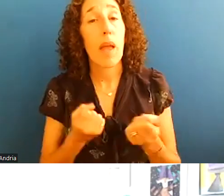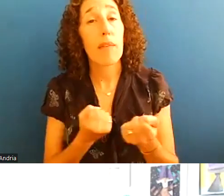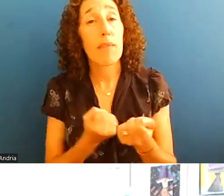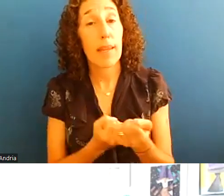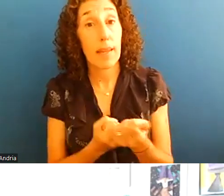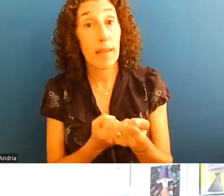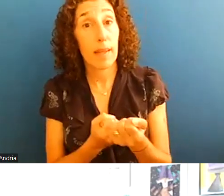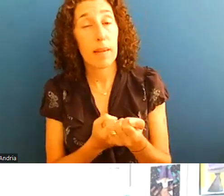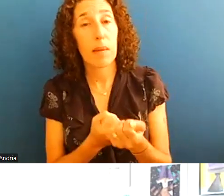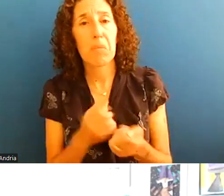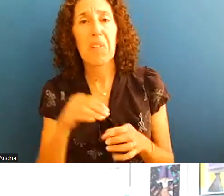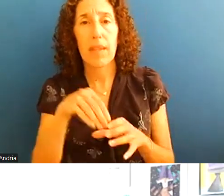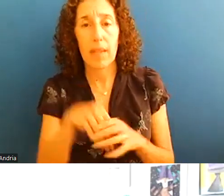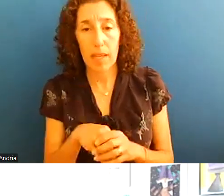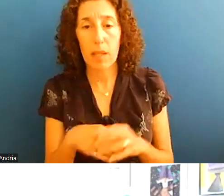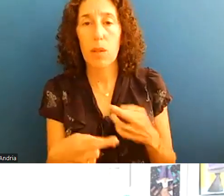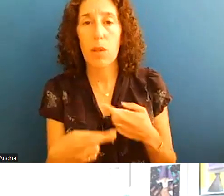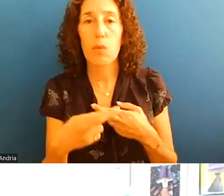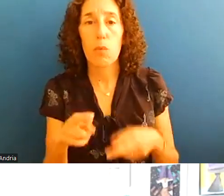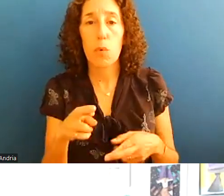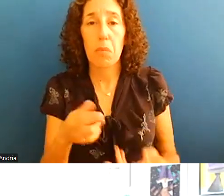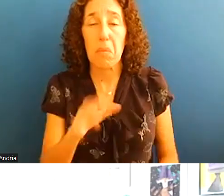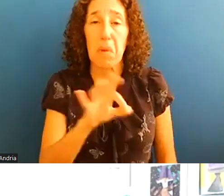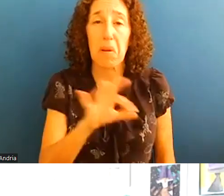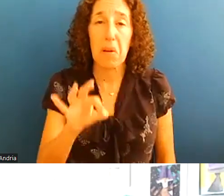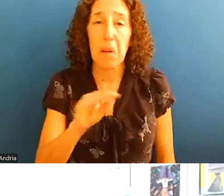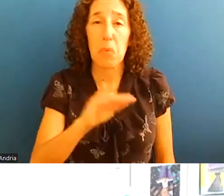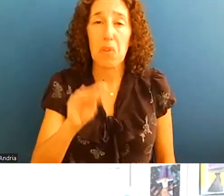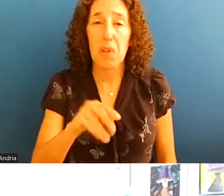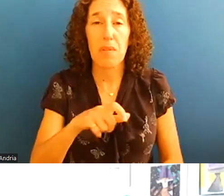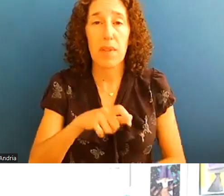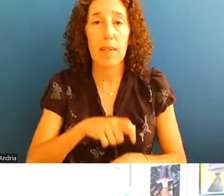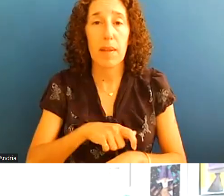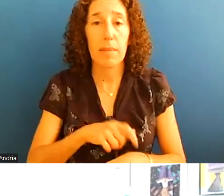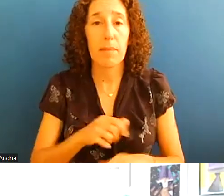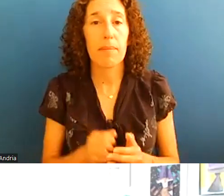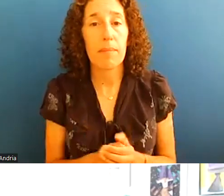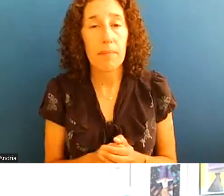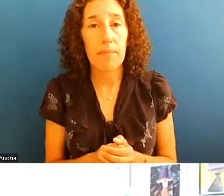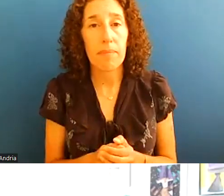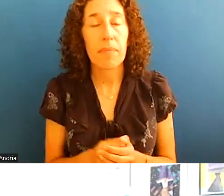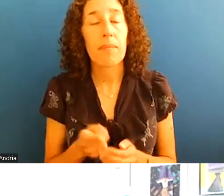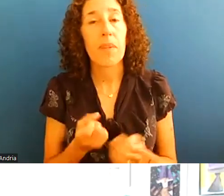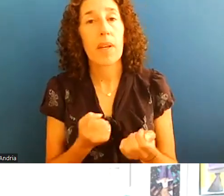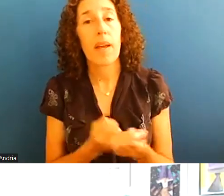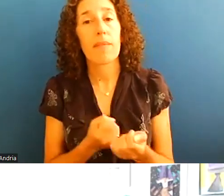now. So they can help witness my exam, so I'm not alone with the